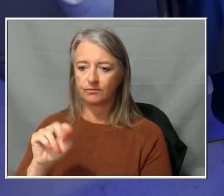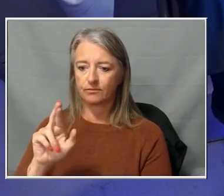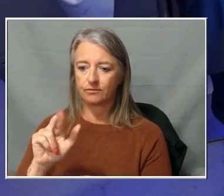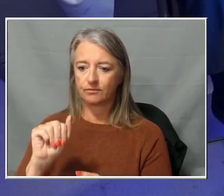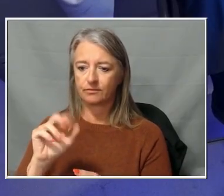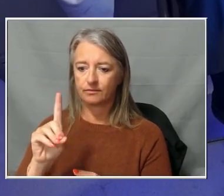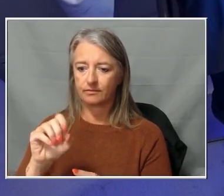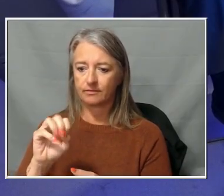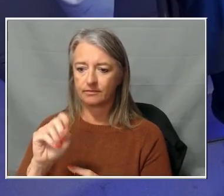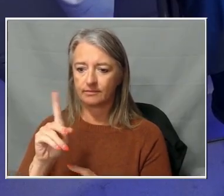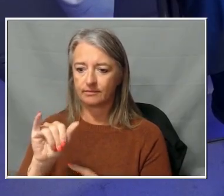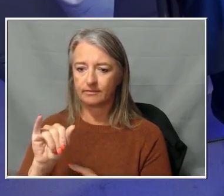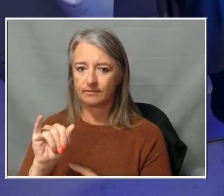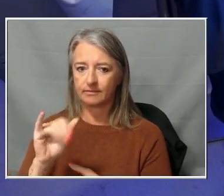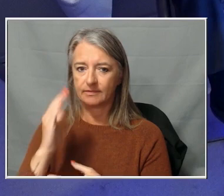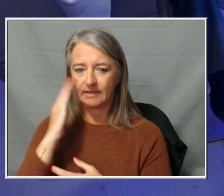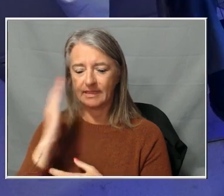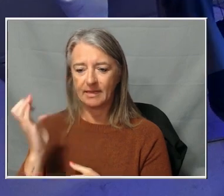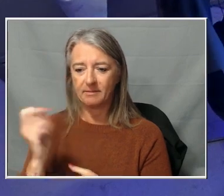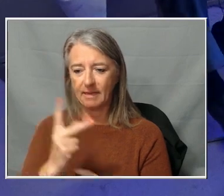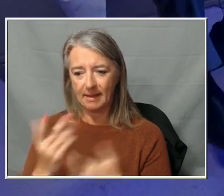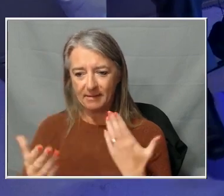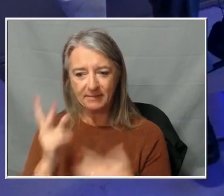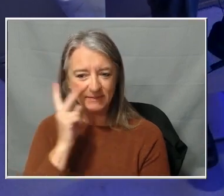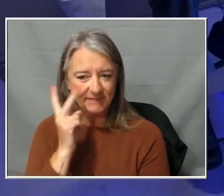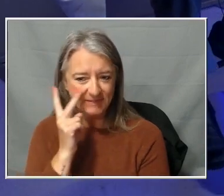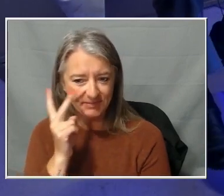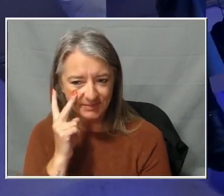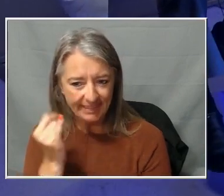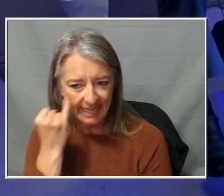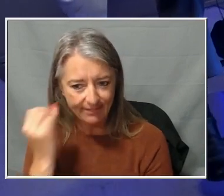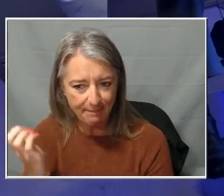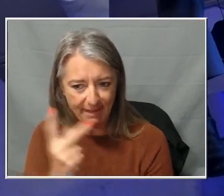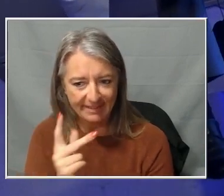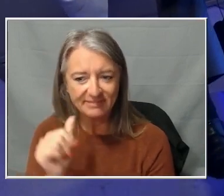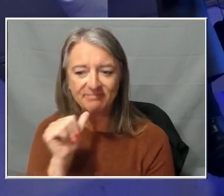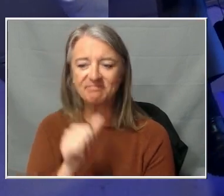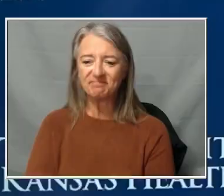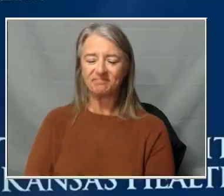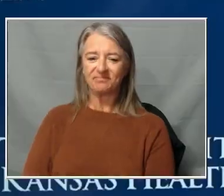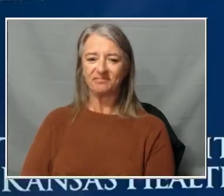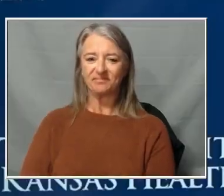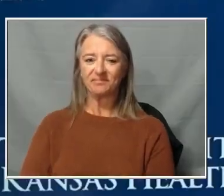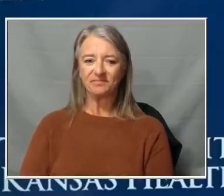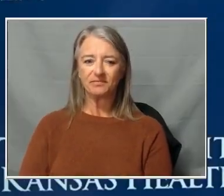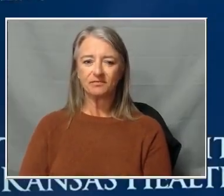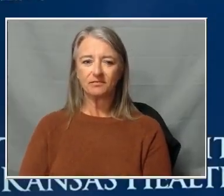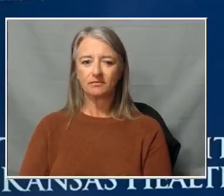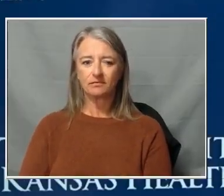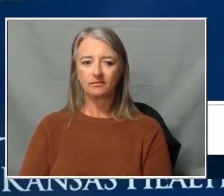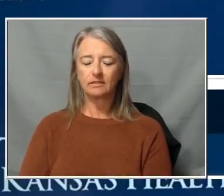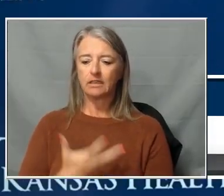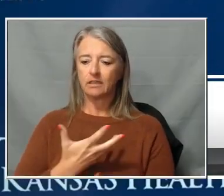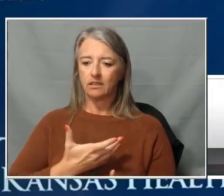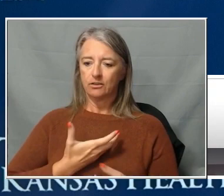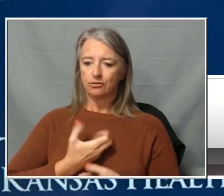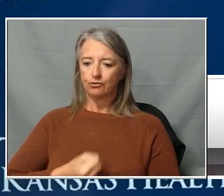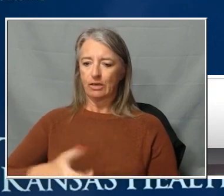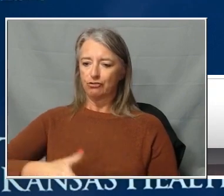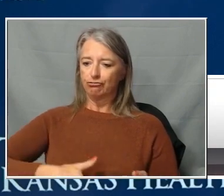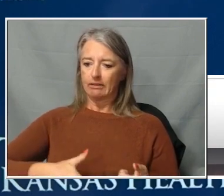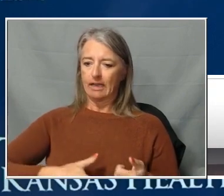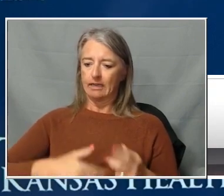now you're going to have to come back. You know that. We'll see. Okay. I'm echoing those thoughts as well, which is trust your gut from Amanda's